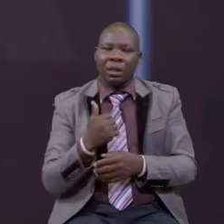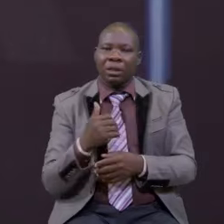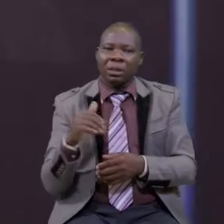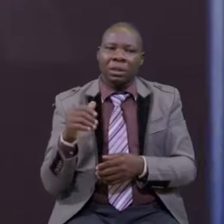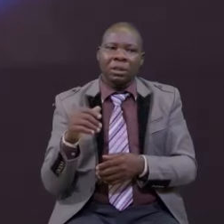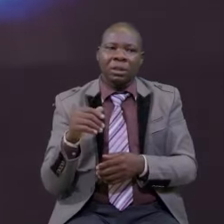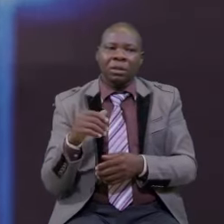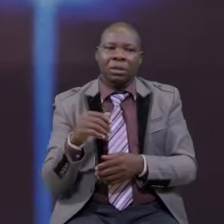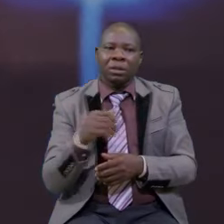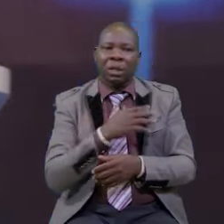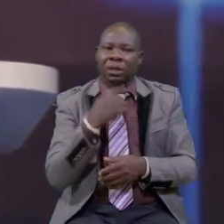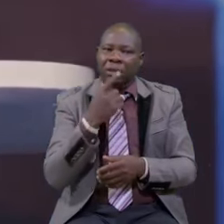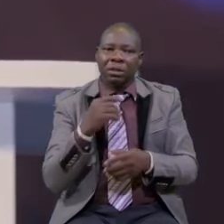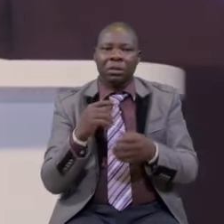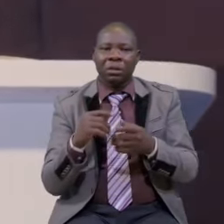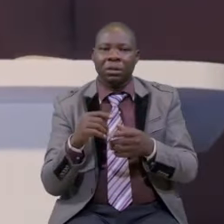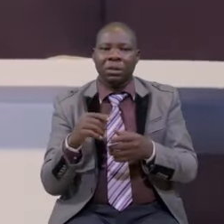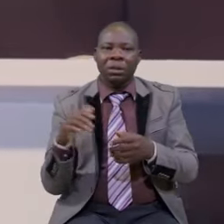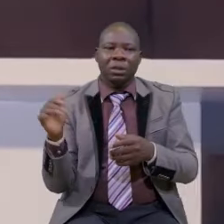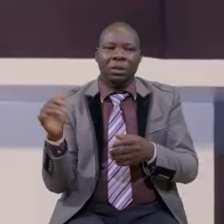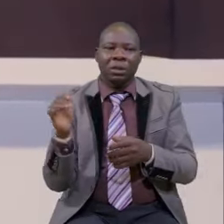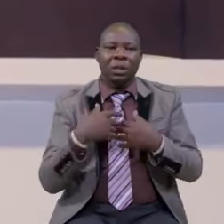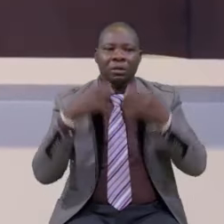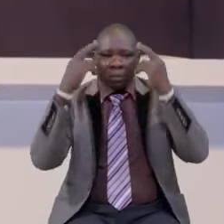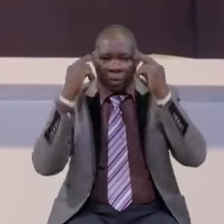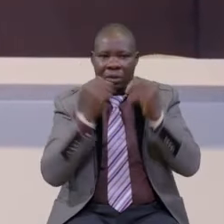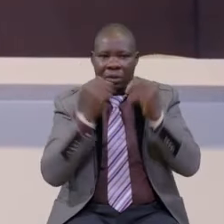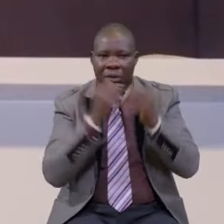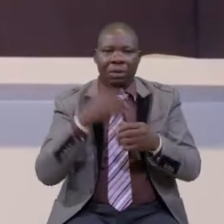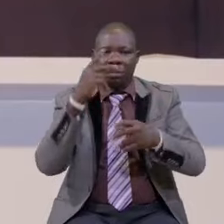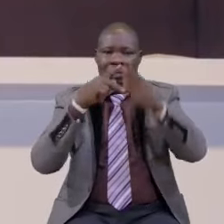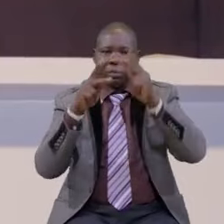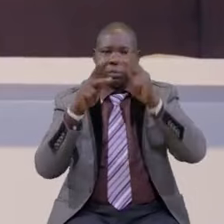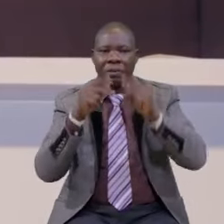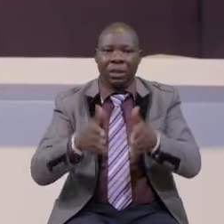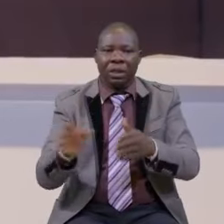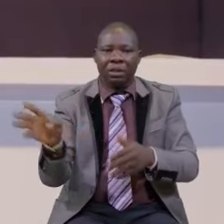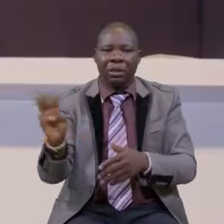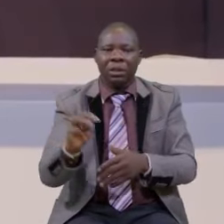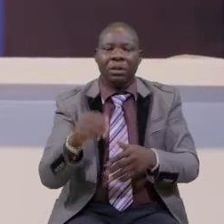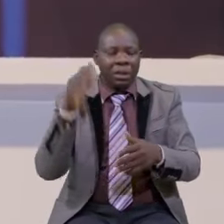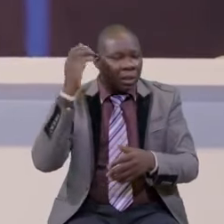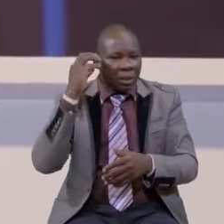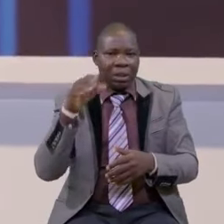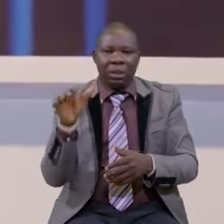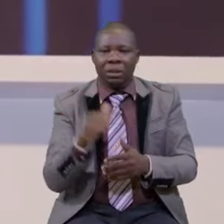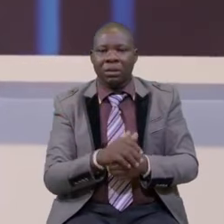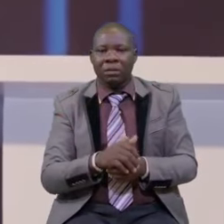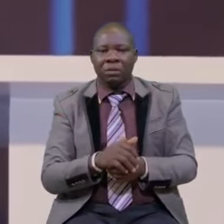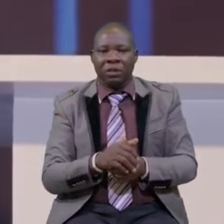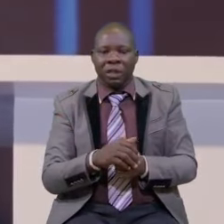man. In hell he's still arguing. Because he thought he was still